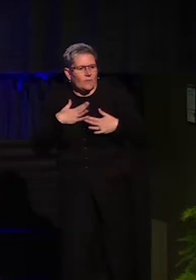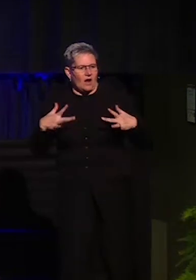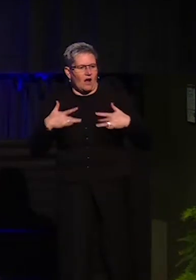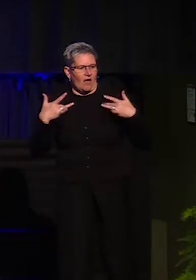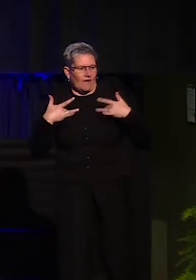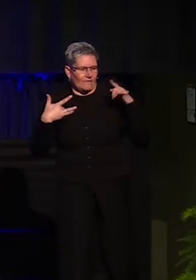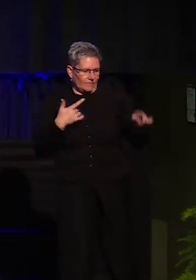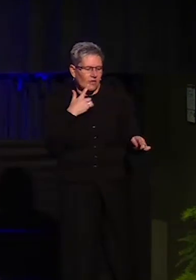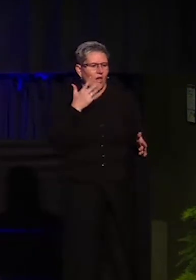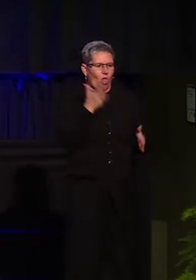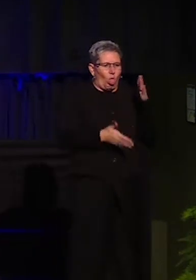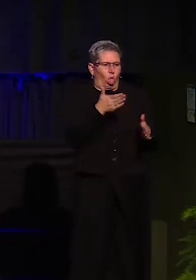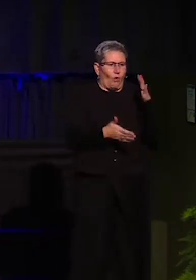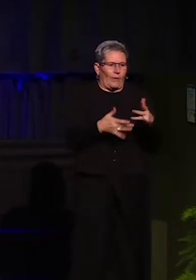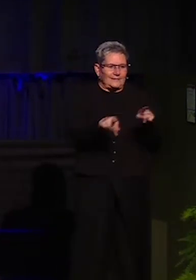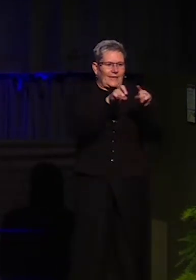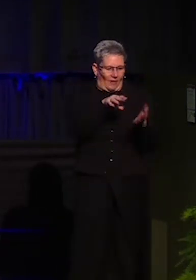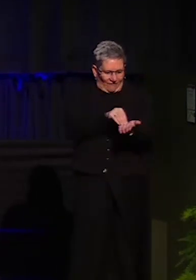something that looks like a Dyson down the street